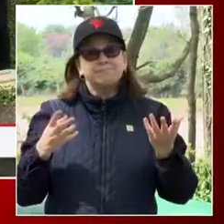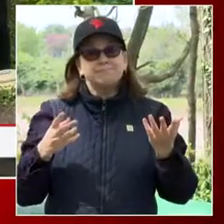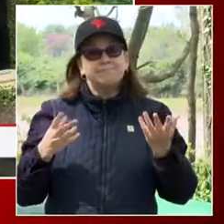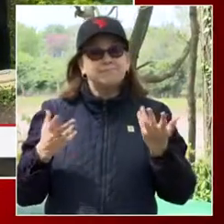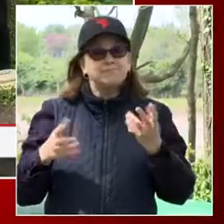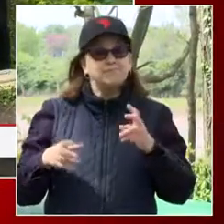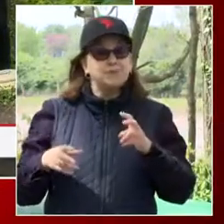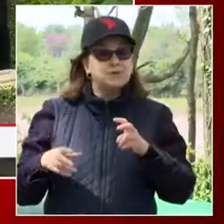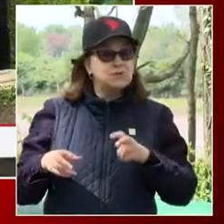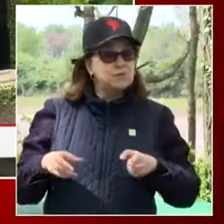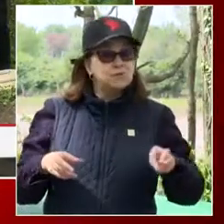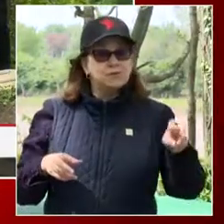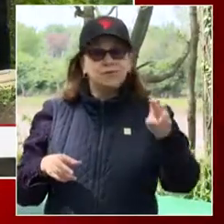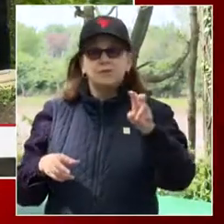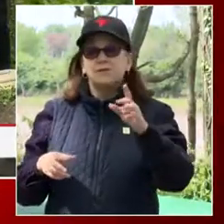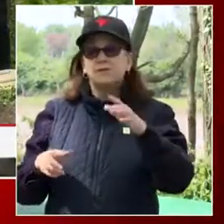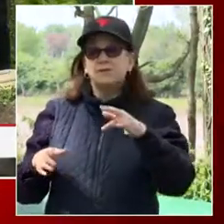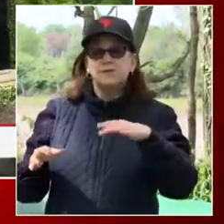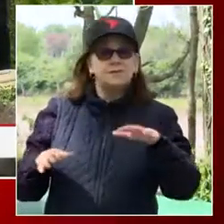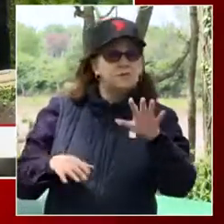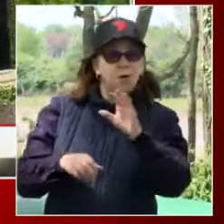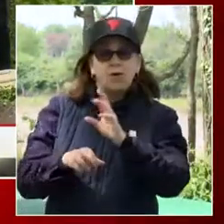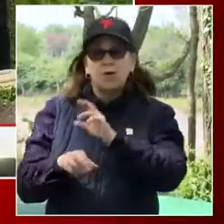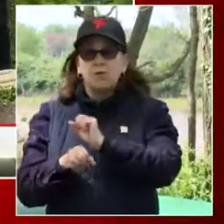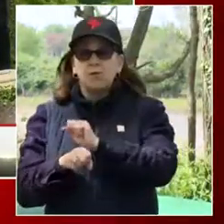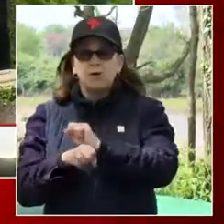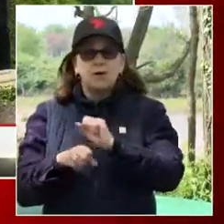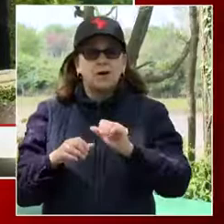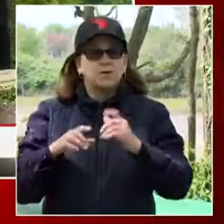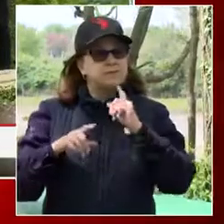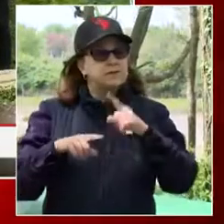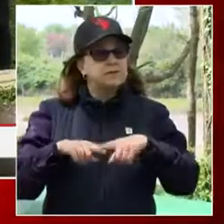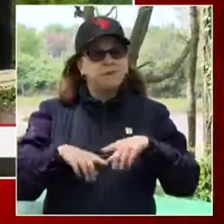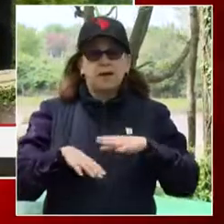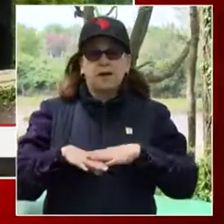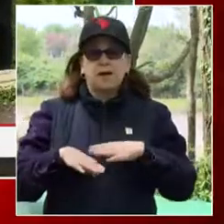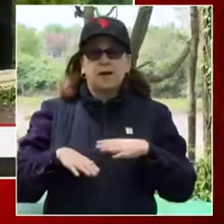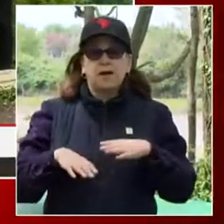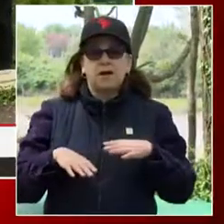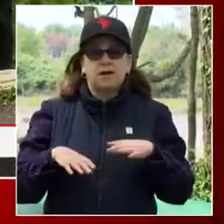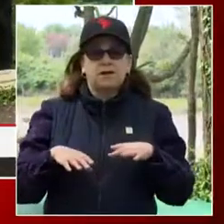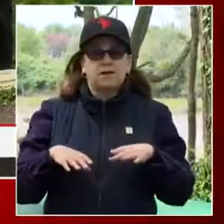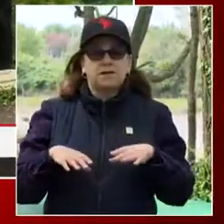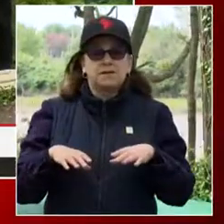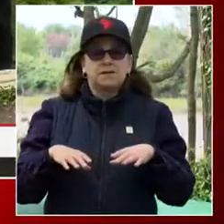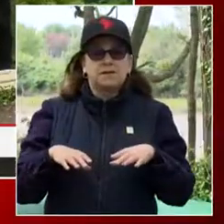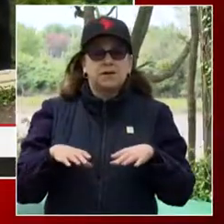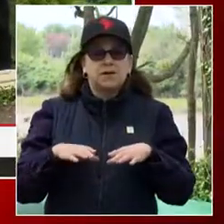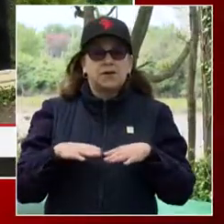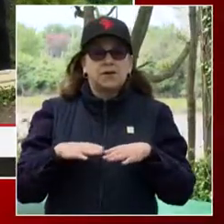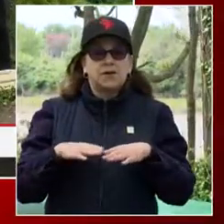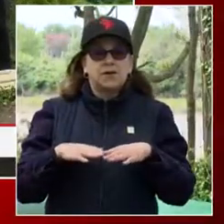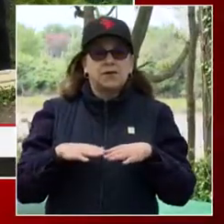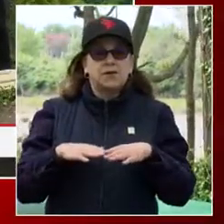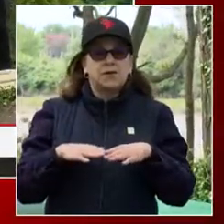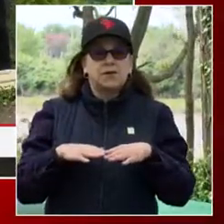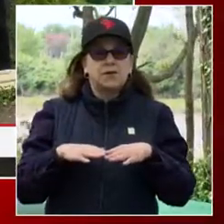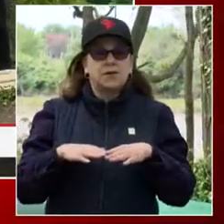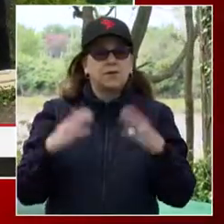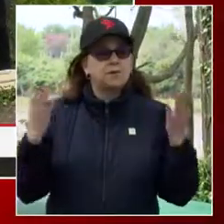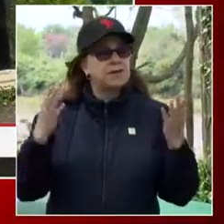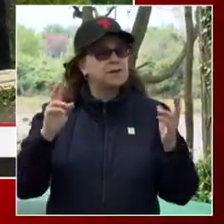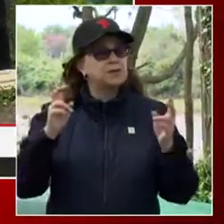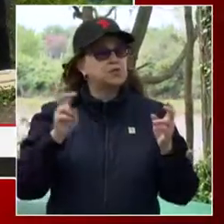working in the city, how much of that depends on reopening with tourism, reopening in the area, COVID